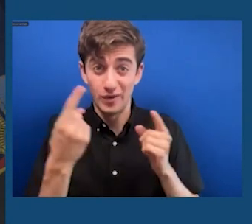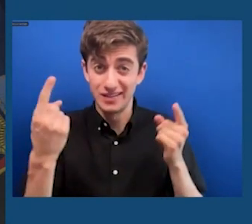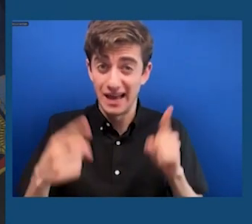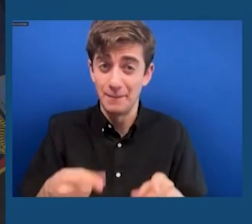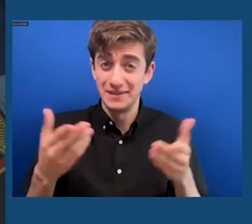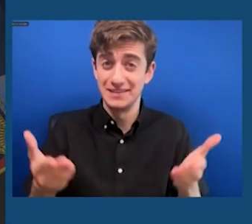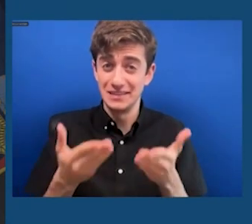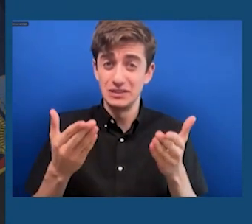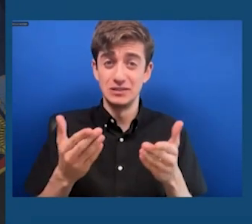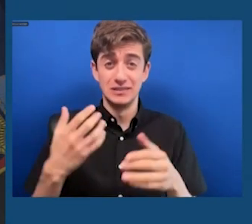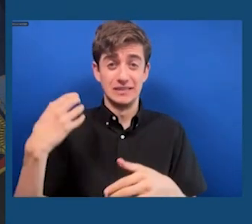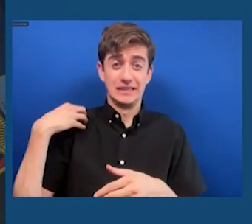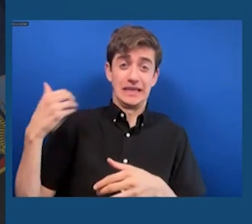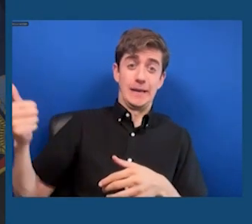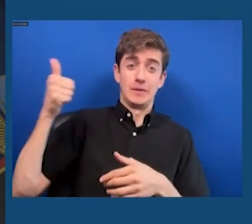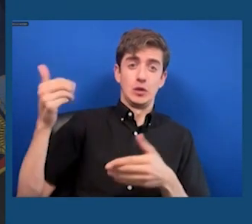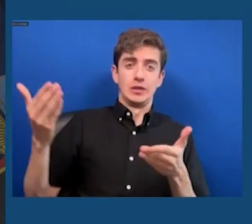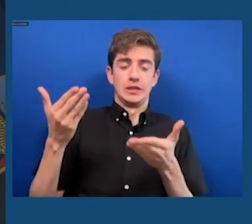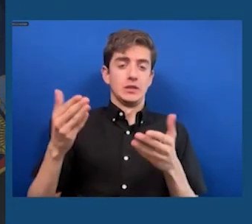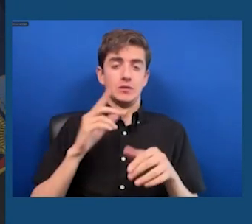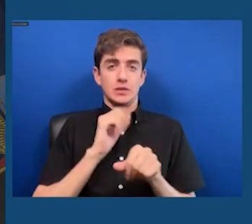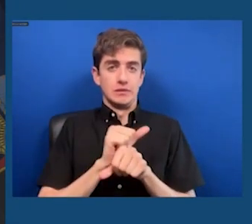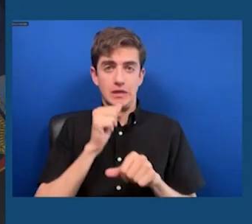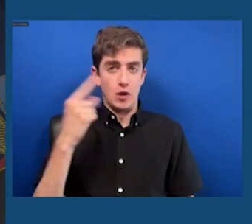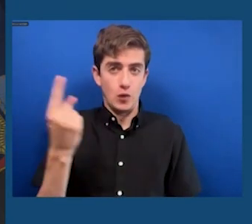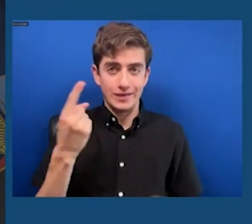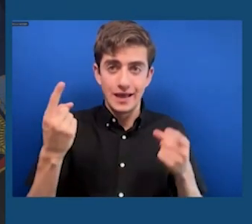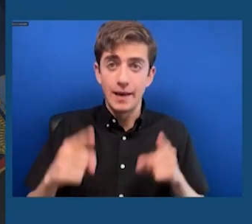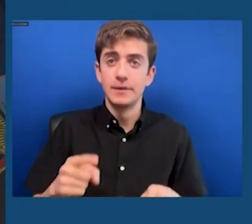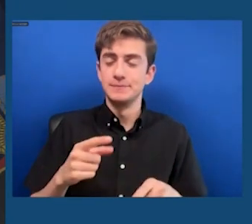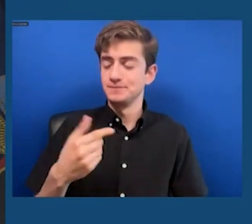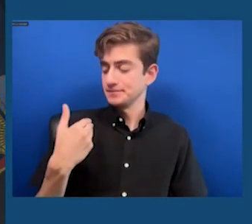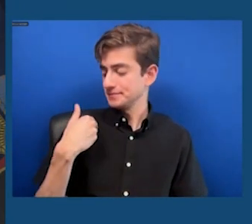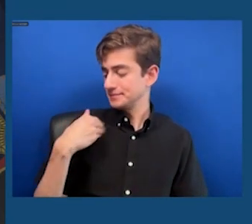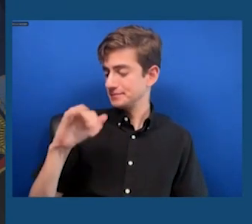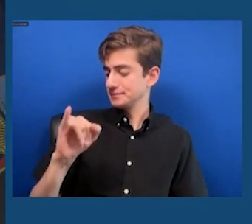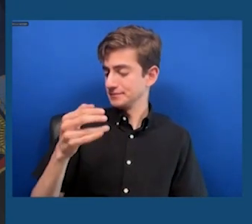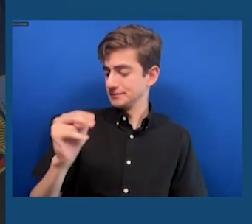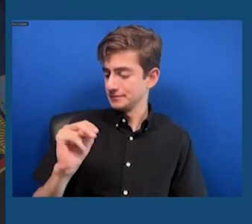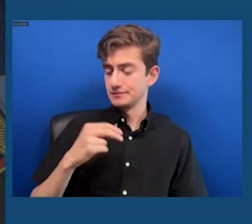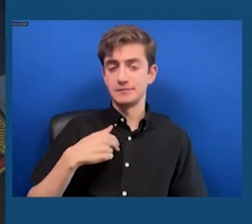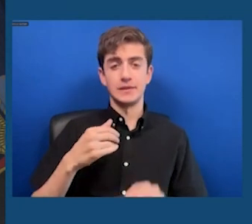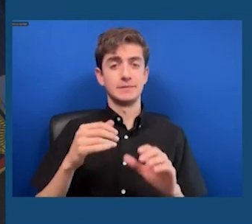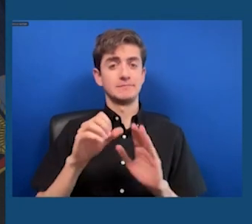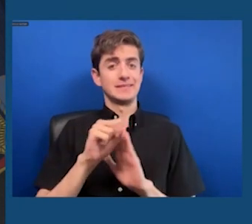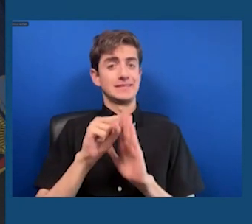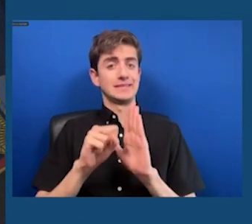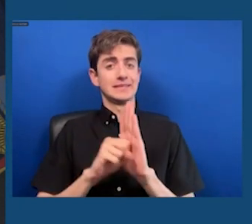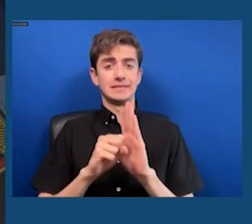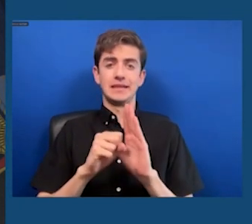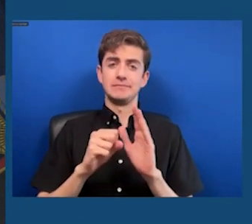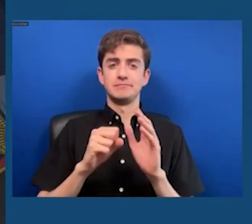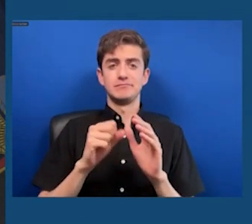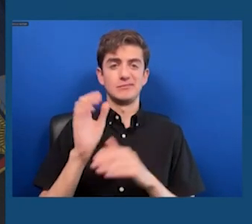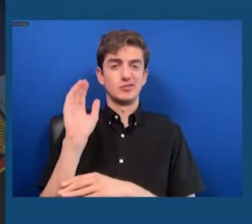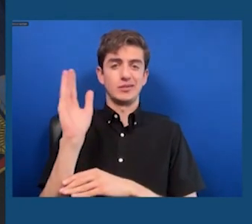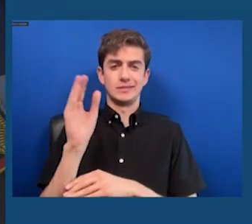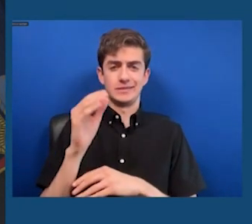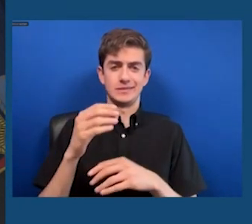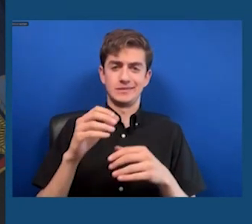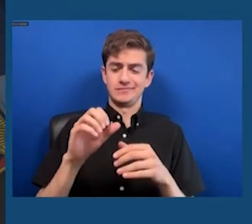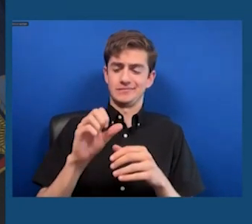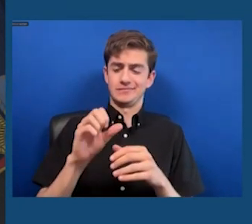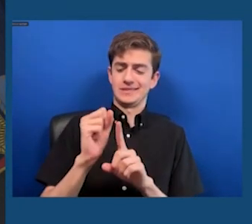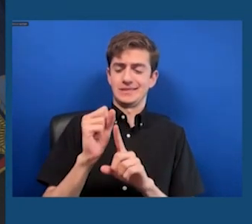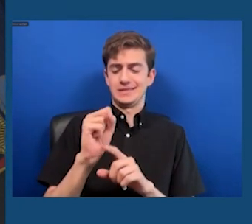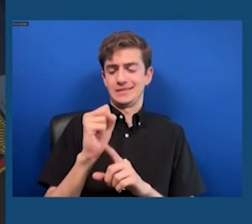our capitals. So in my State of the State address in January, I made a promise to New Yorkers that I would fight the right fights